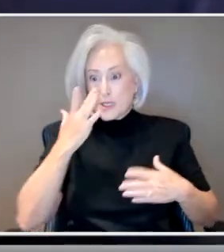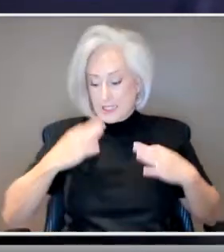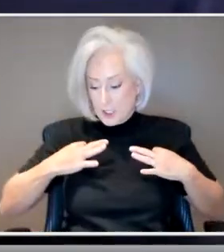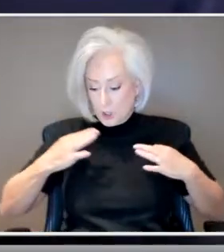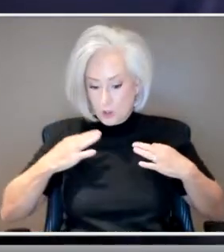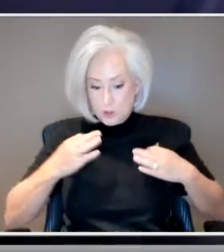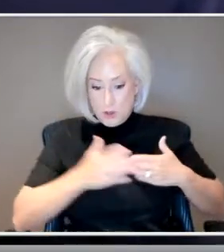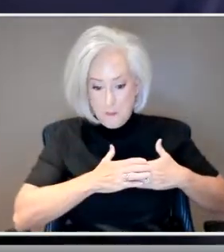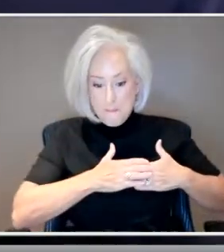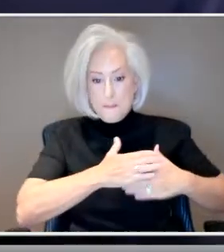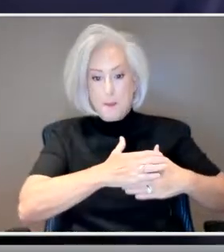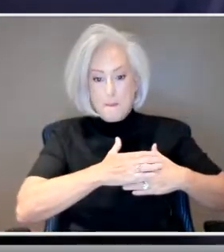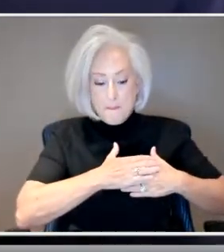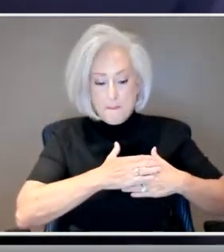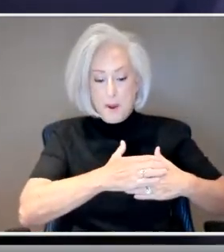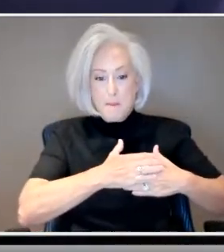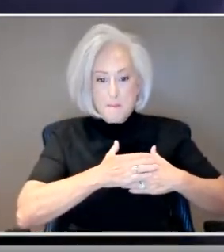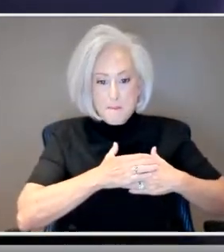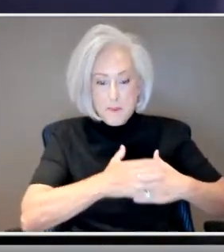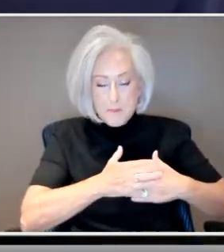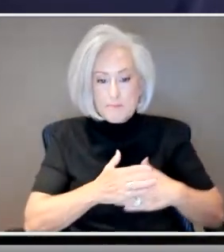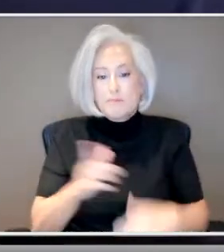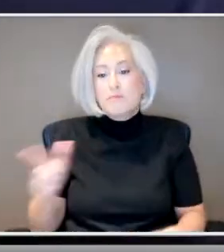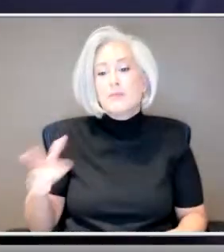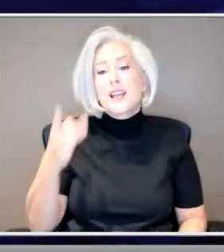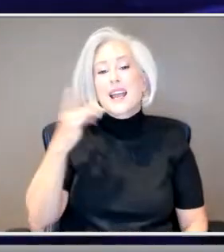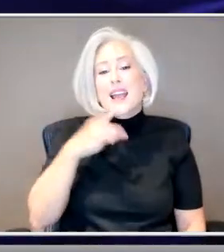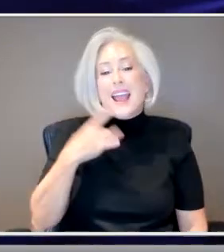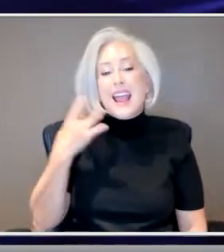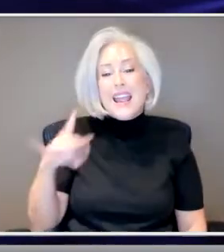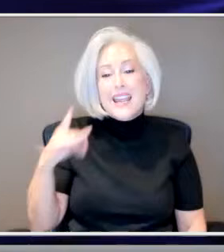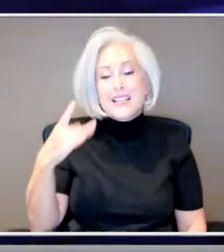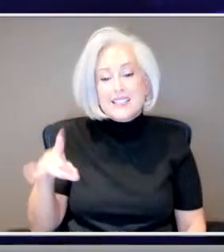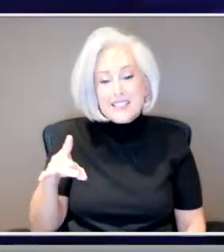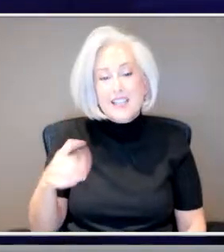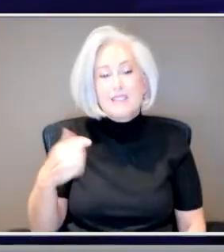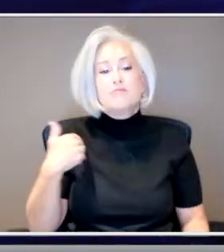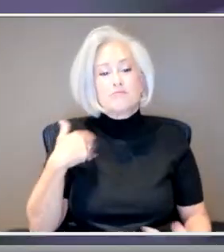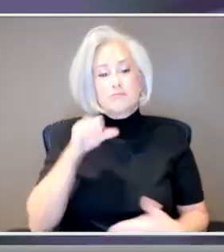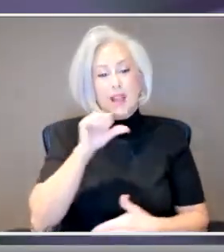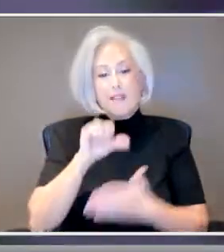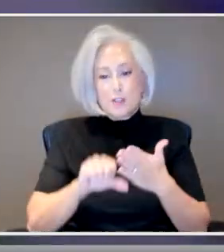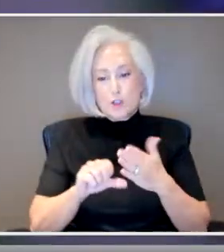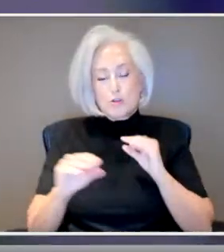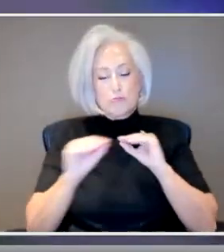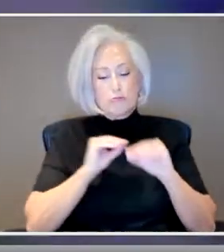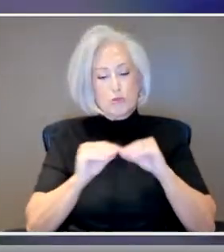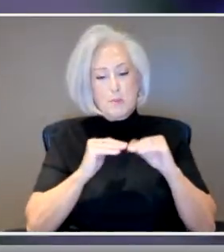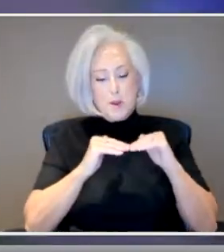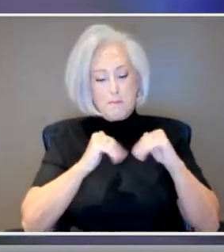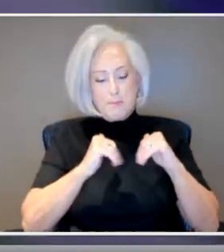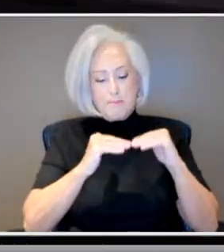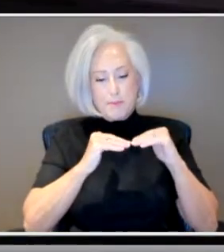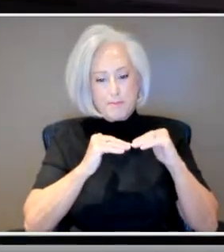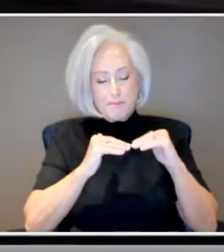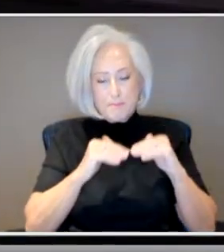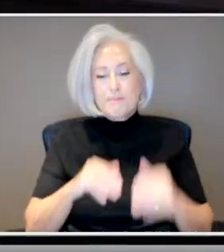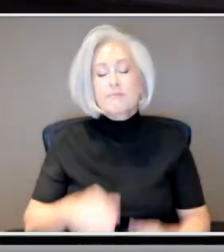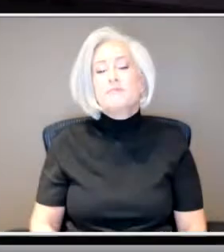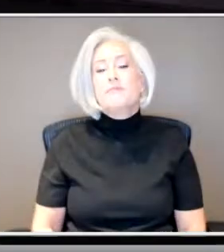open heart surgery to repair her mitral valve. 6 years later, she has